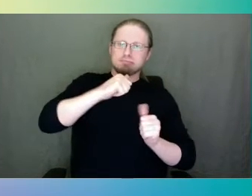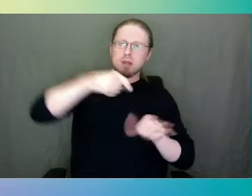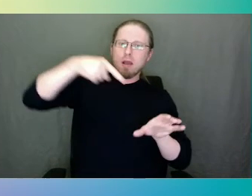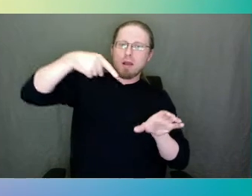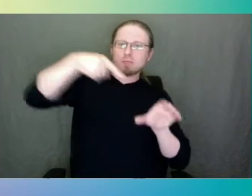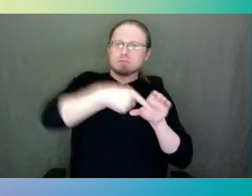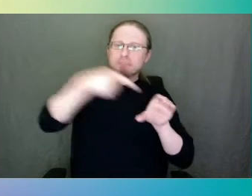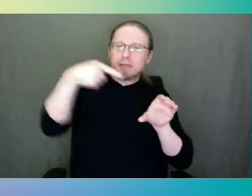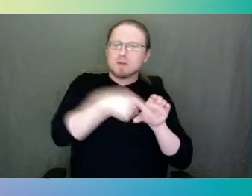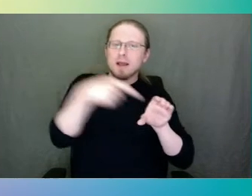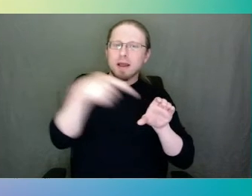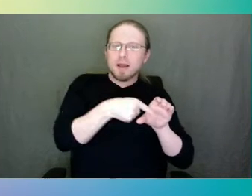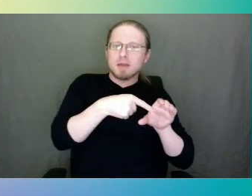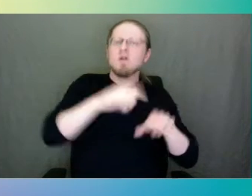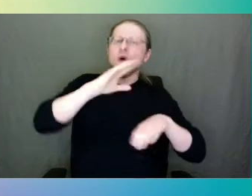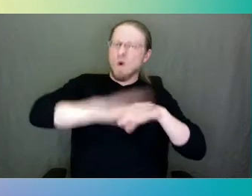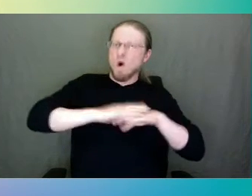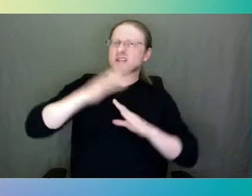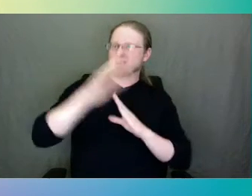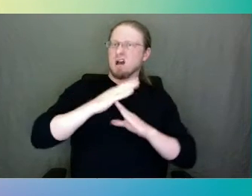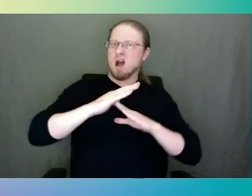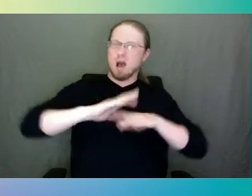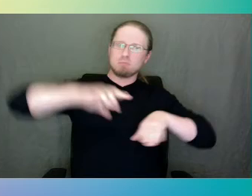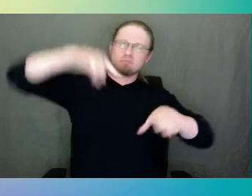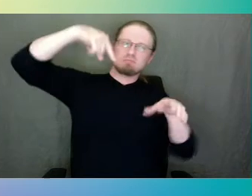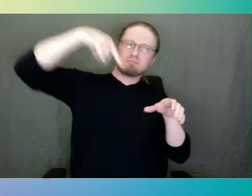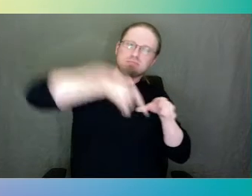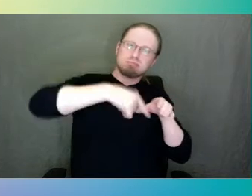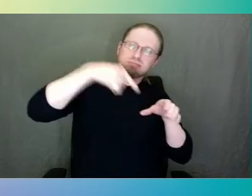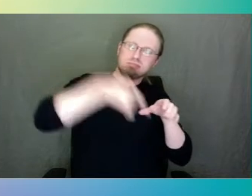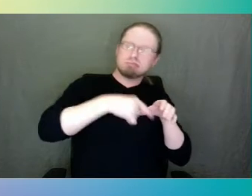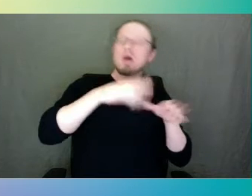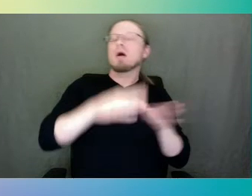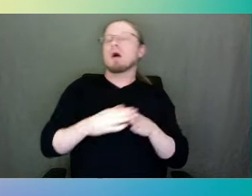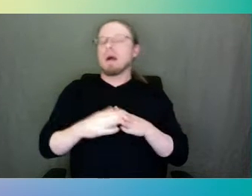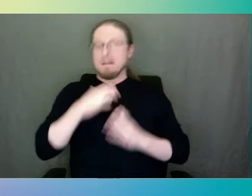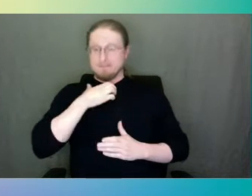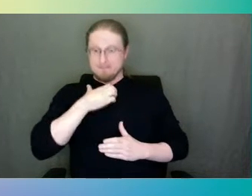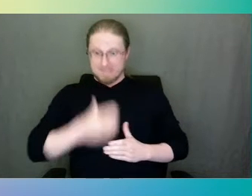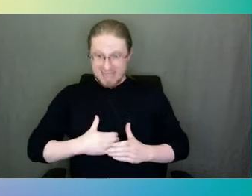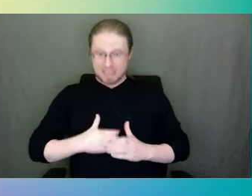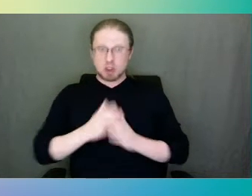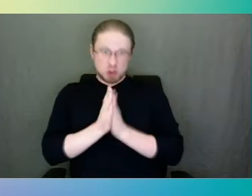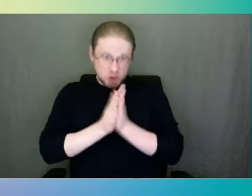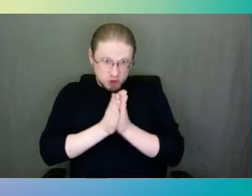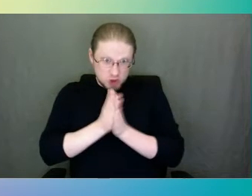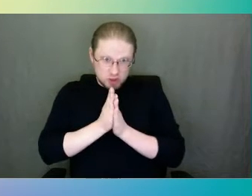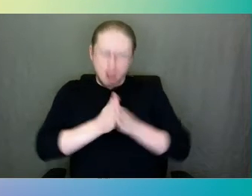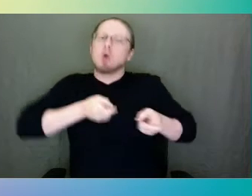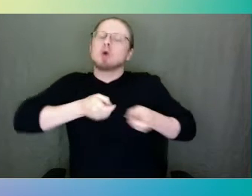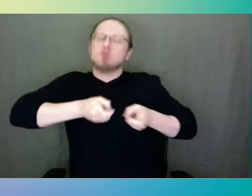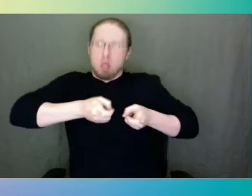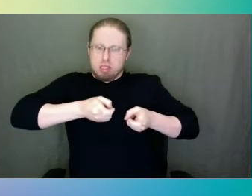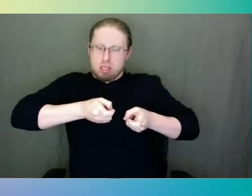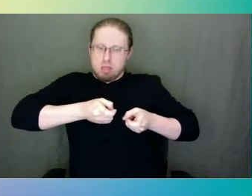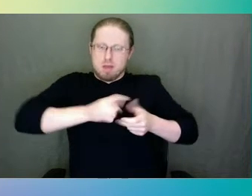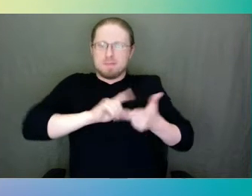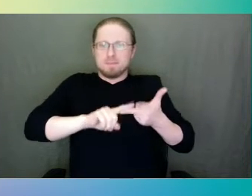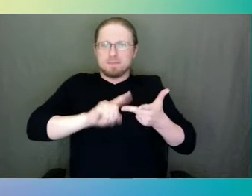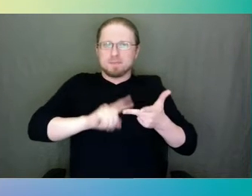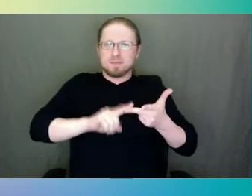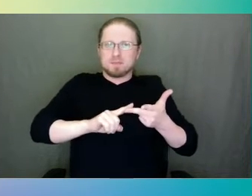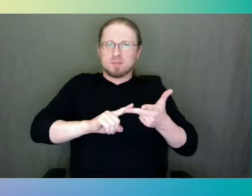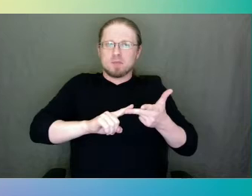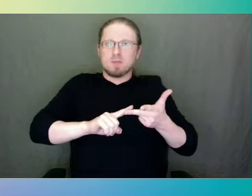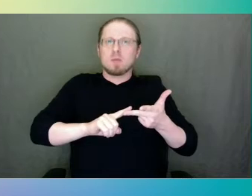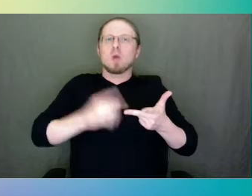and is on top. Passion and desires were controlled. Good sex was procreative or has the